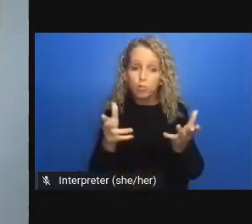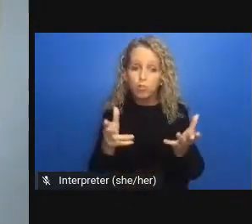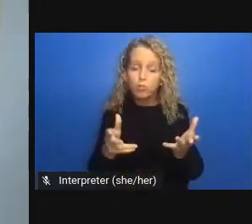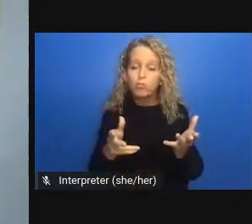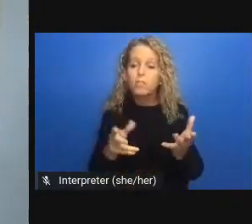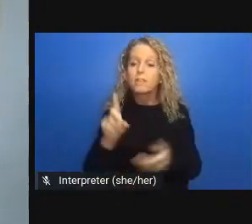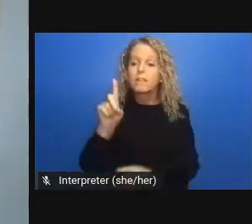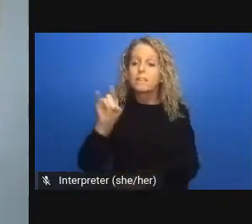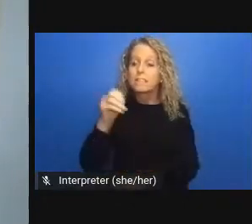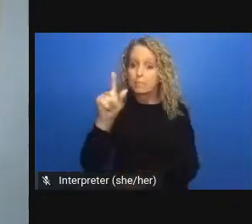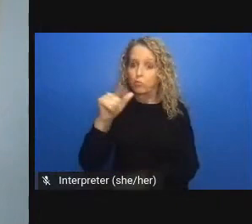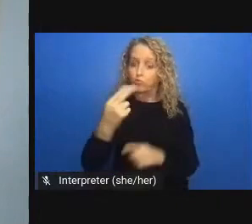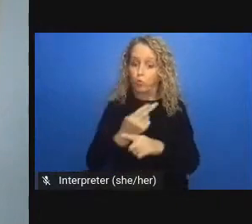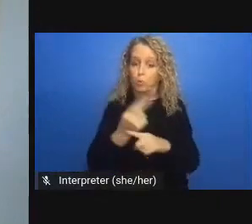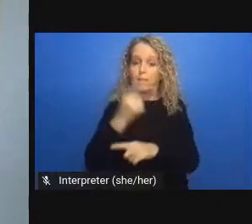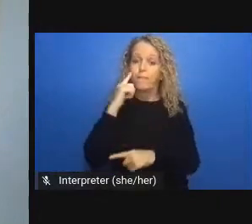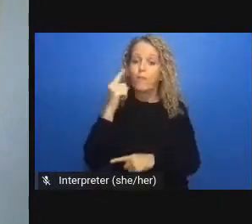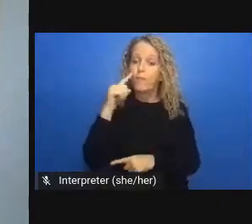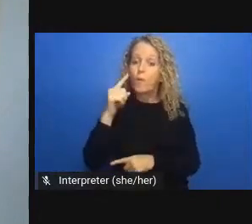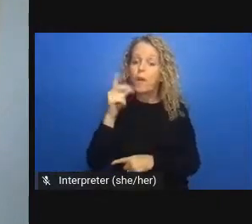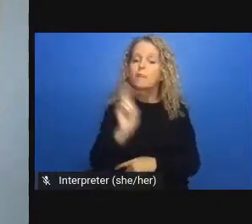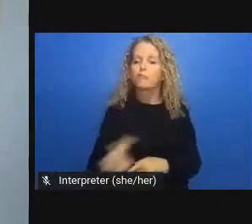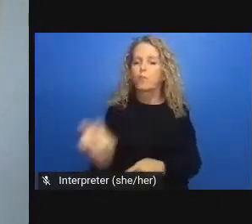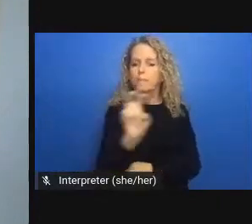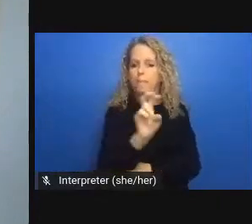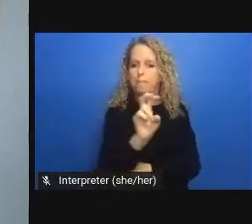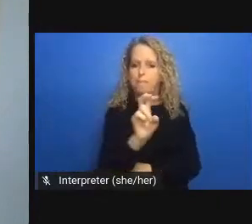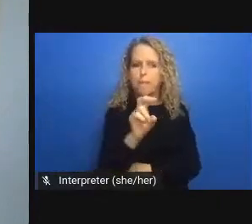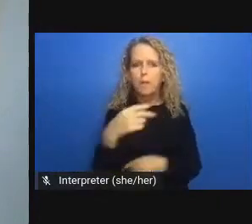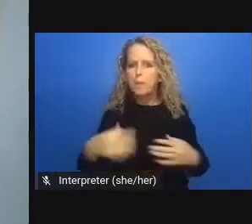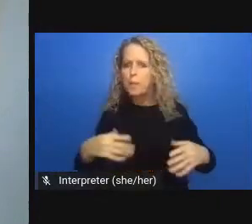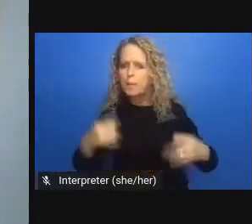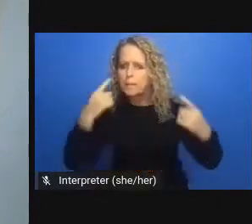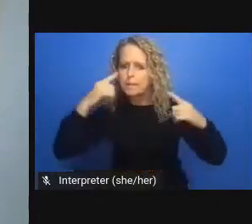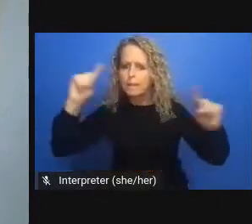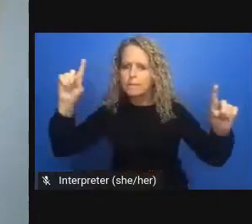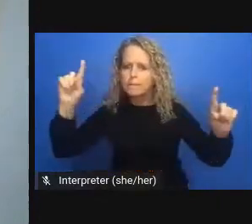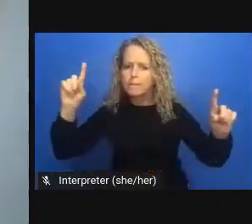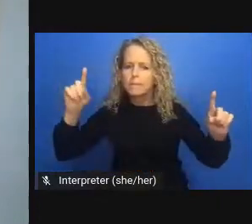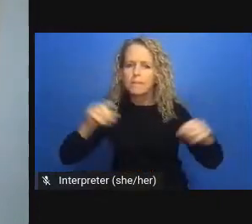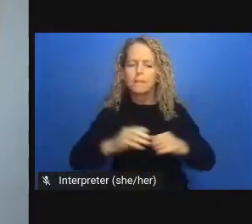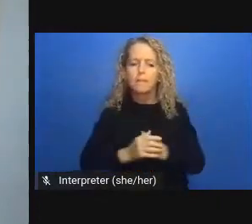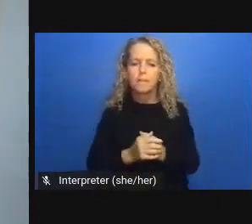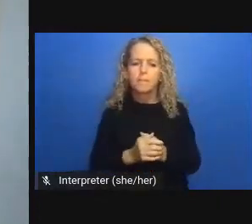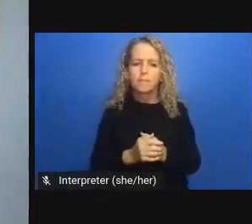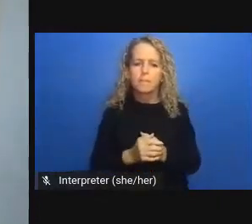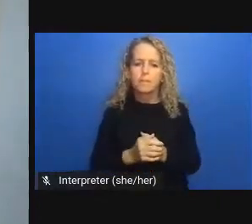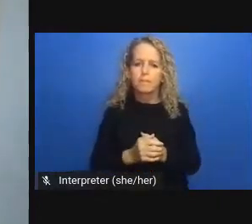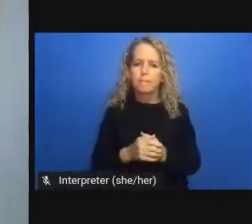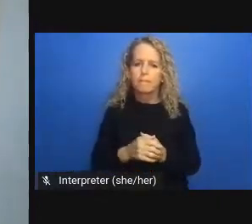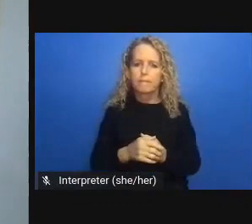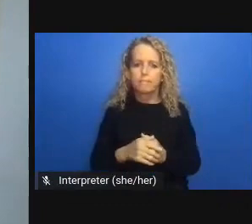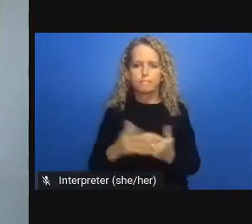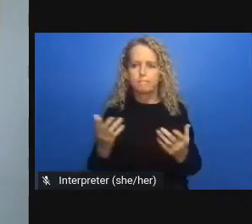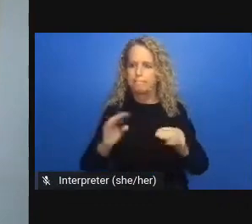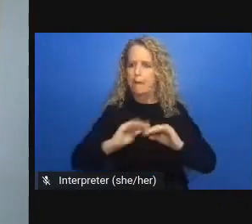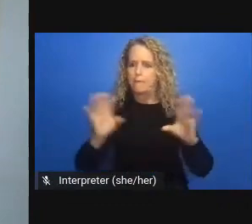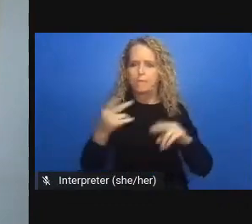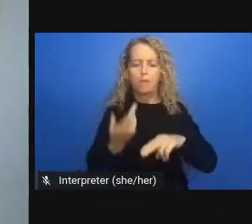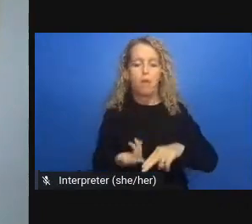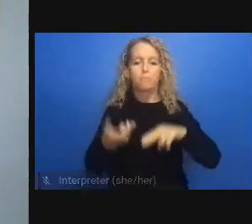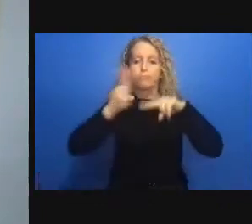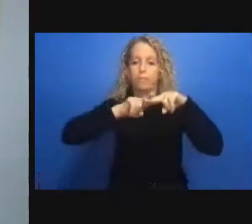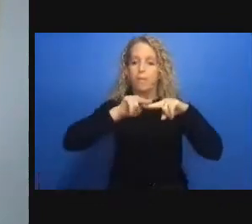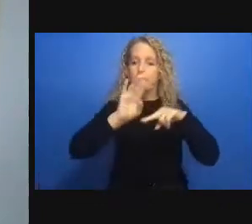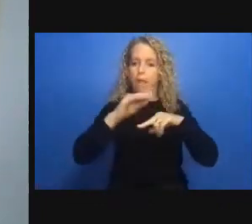industry. It was a great success. And it will likely result in measurable increase in the productivity in that sector.